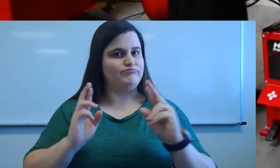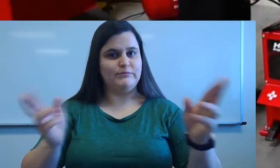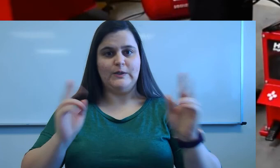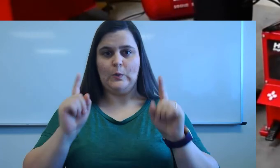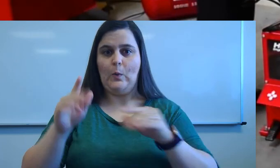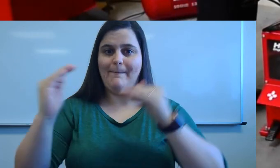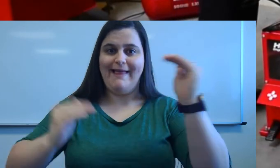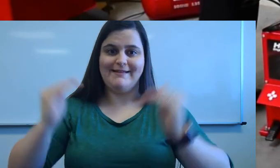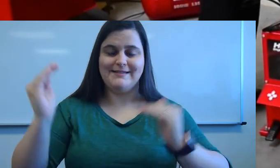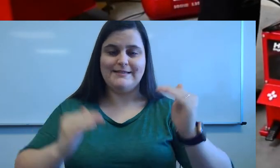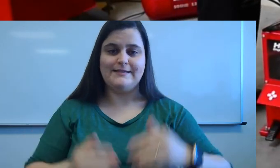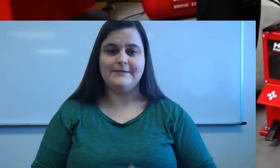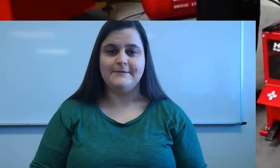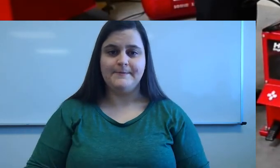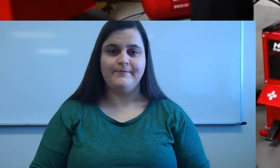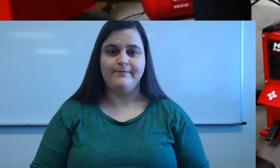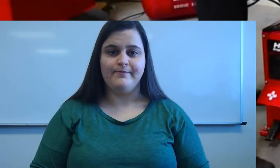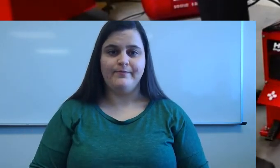And we're ready to go balance.